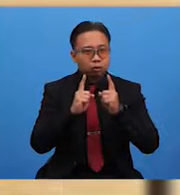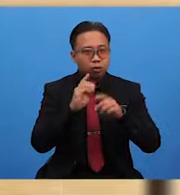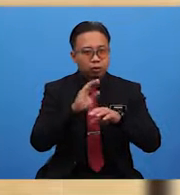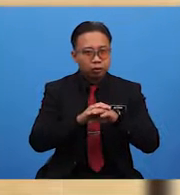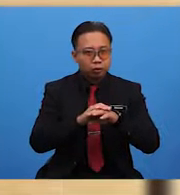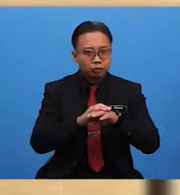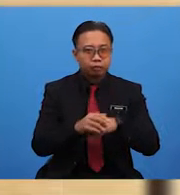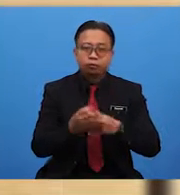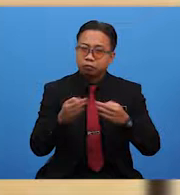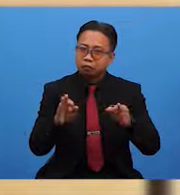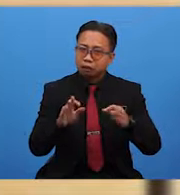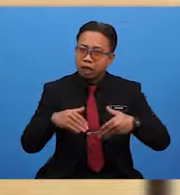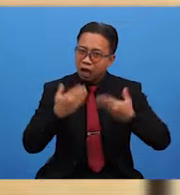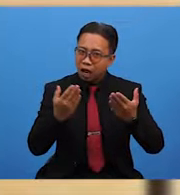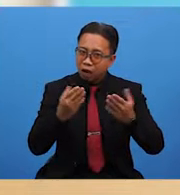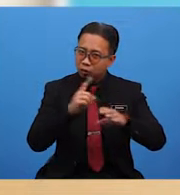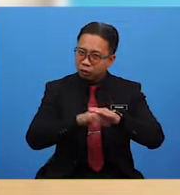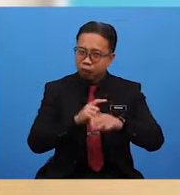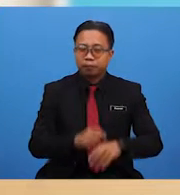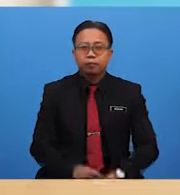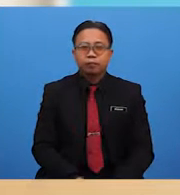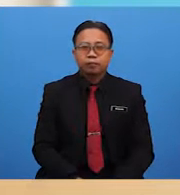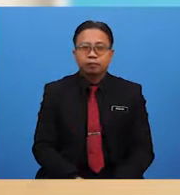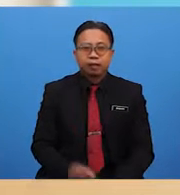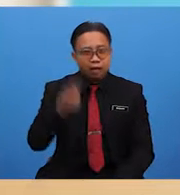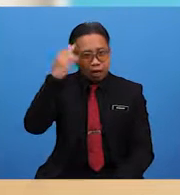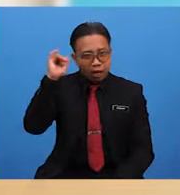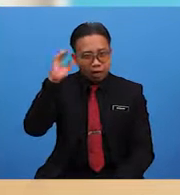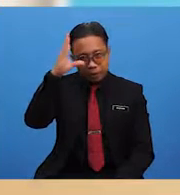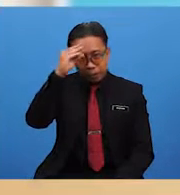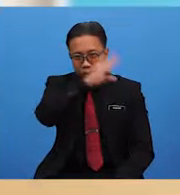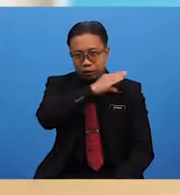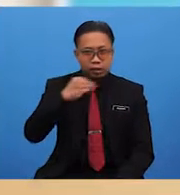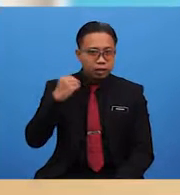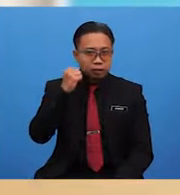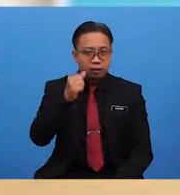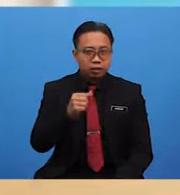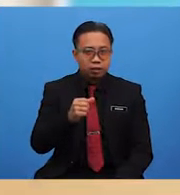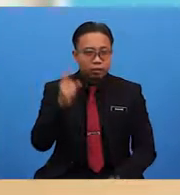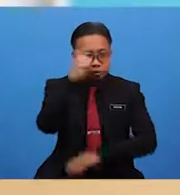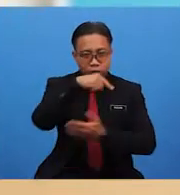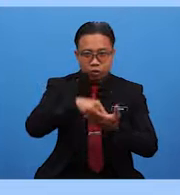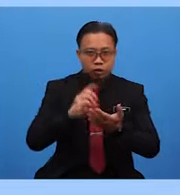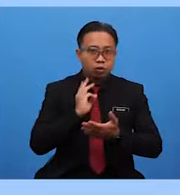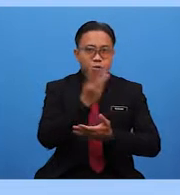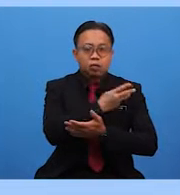and it's free. How timely. Hi, boys and girls. Today, we are going